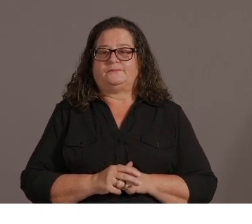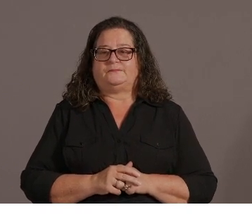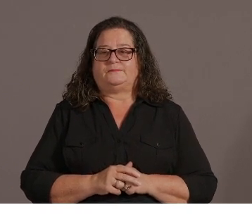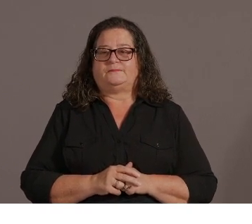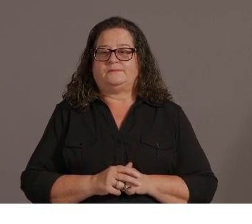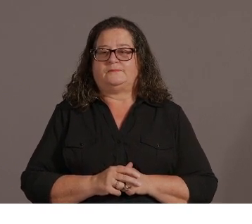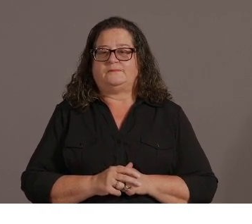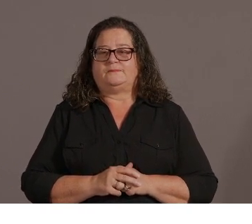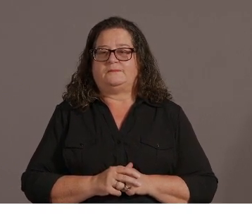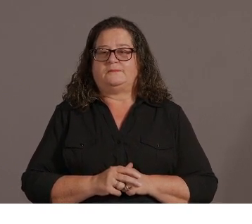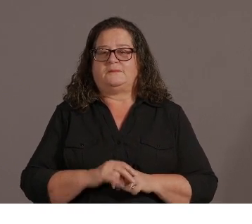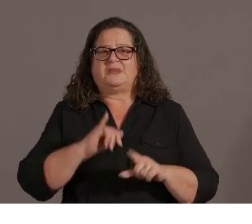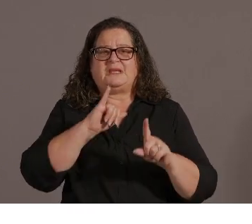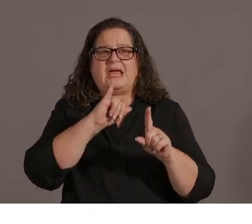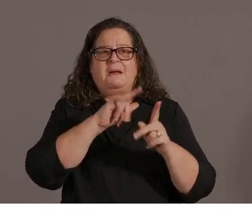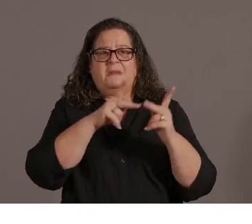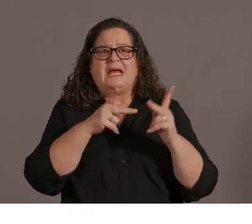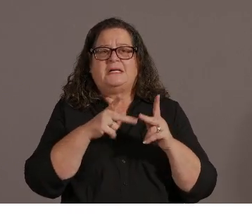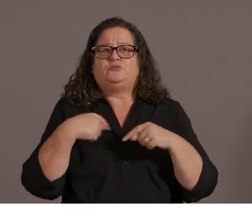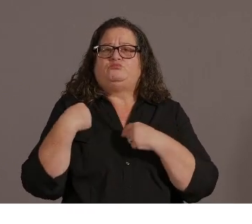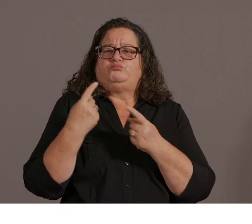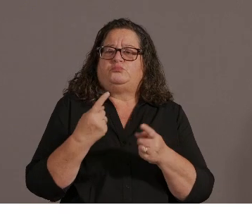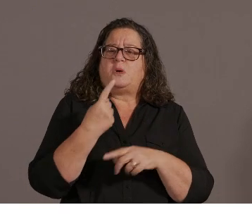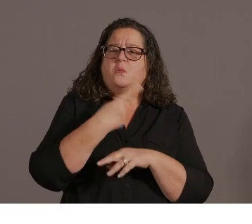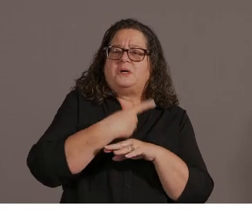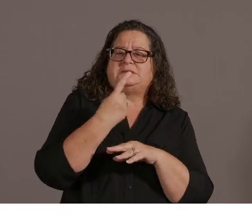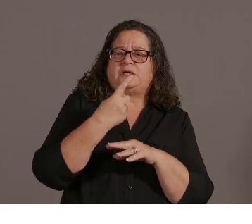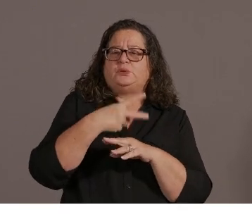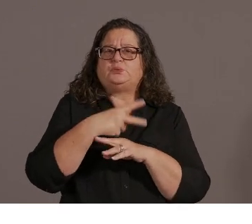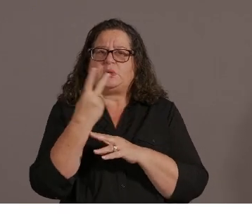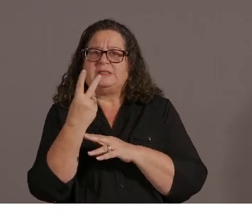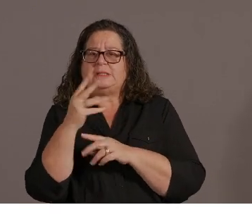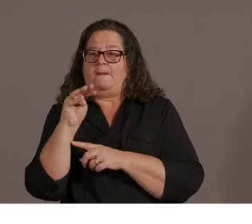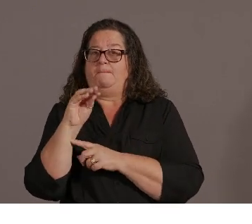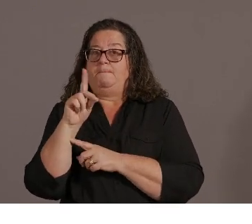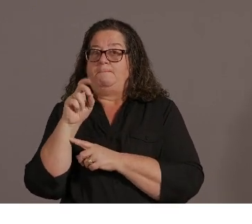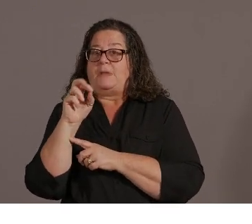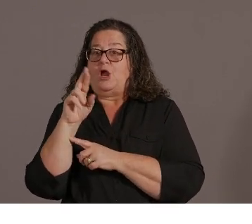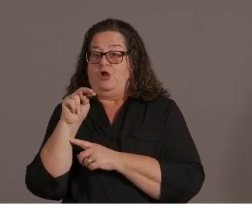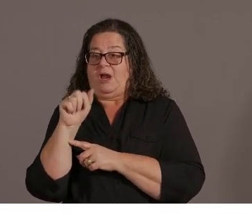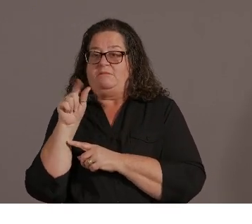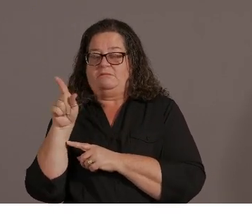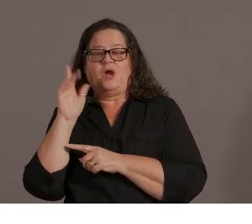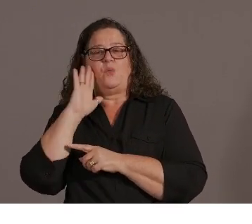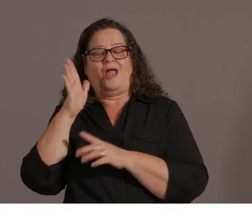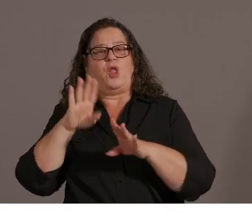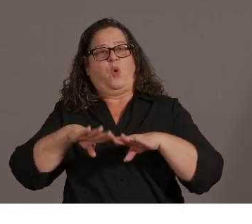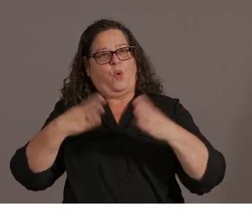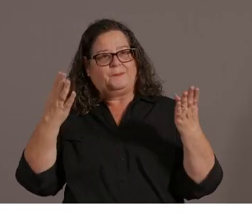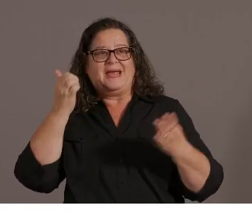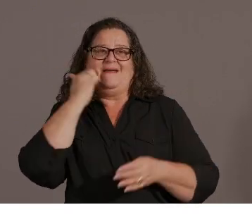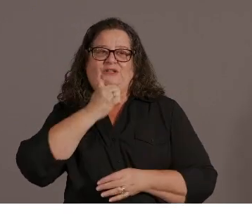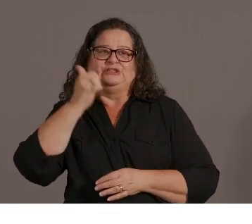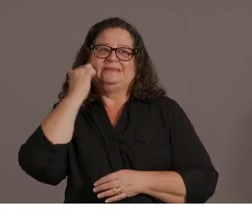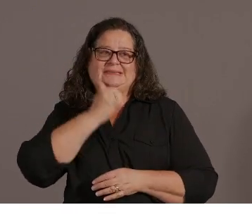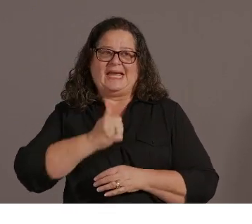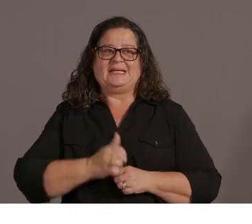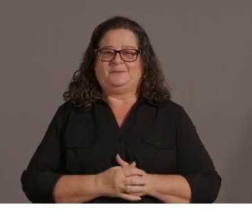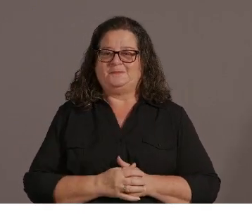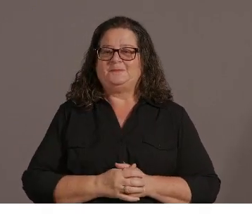So one of the things that we want to make sure that we are, we will, as we transition this to